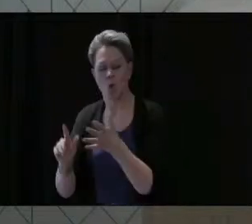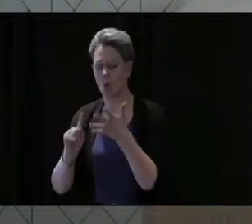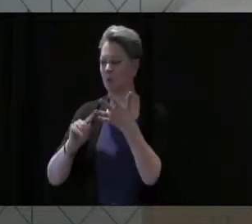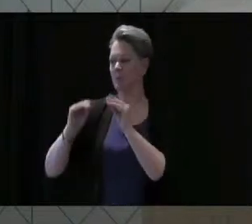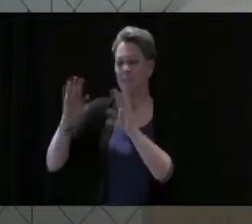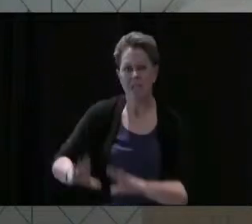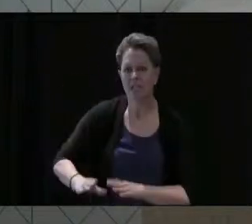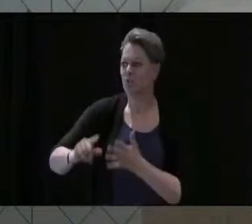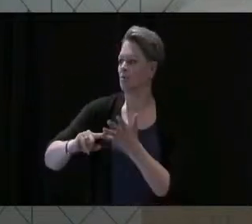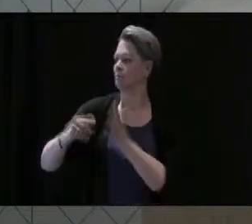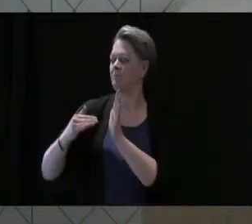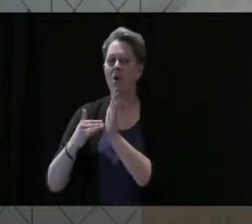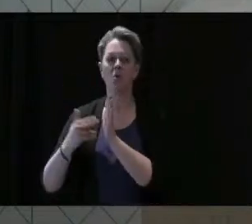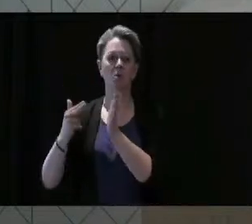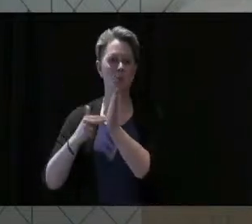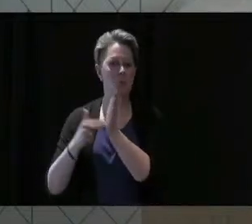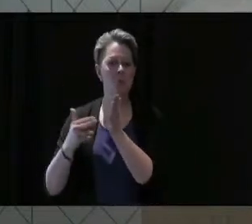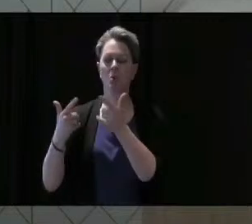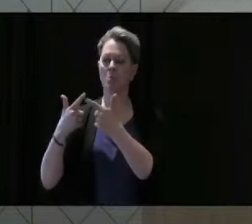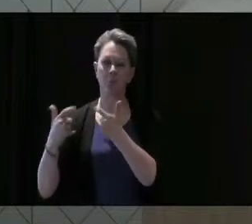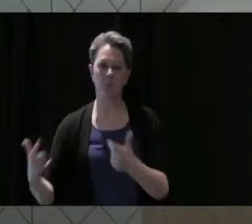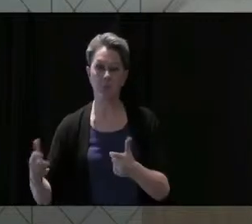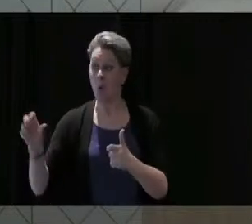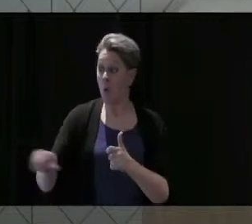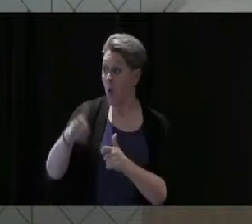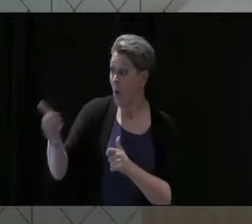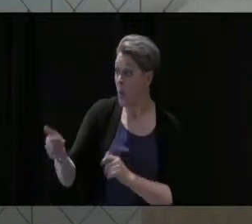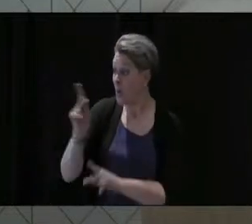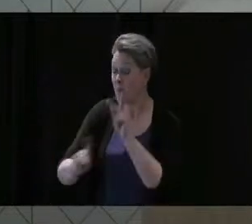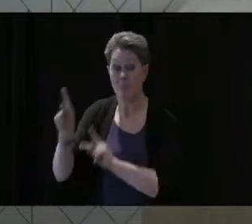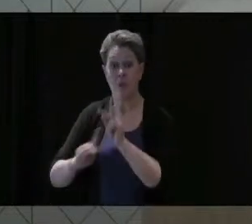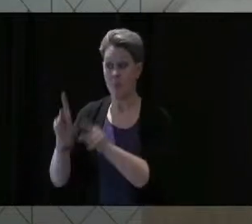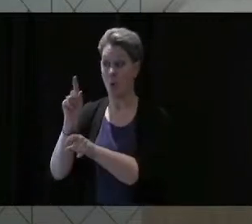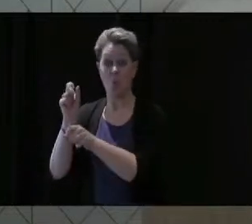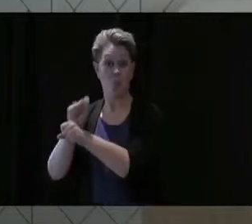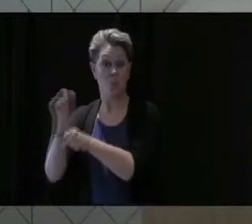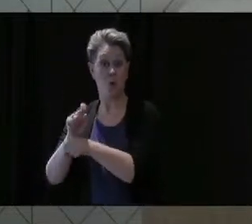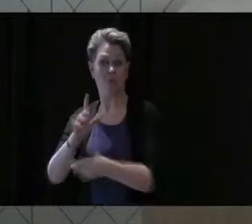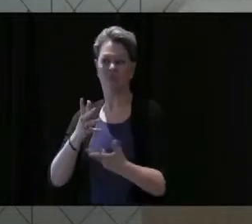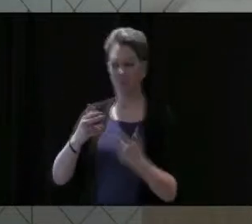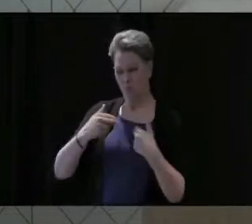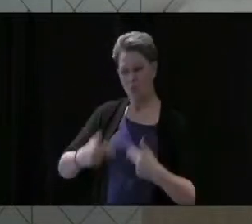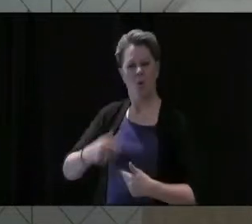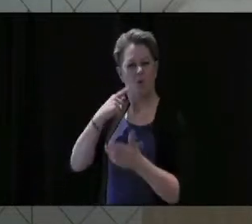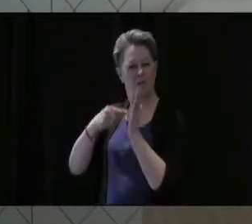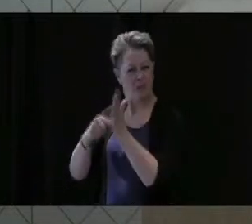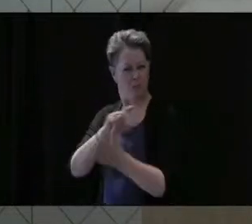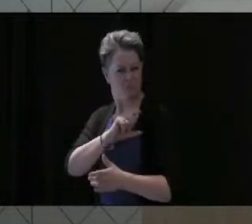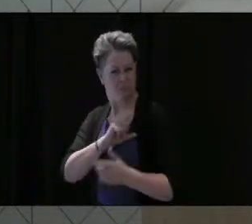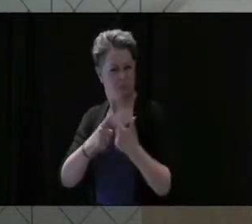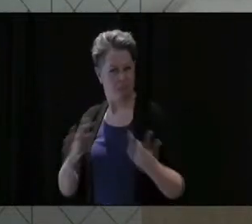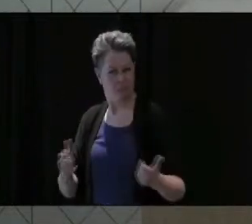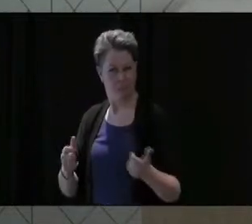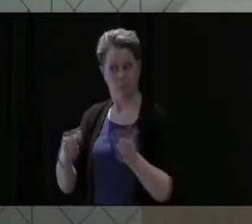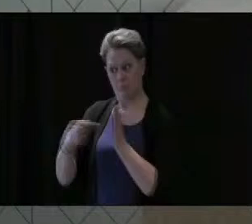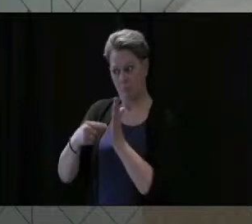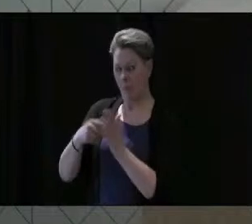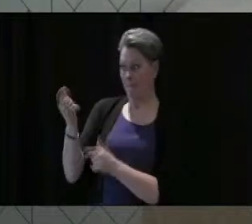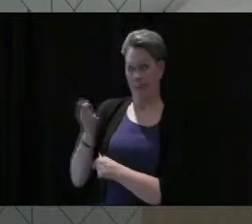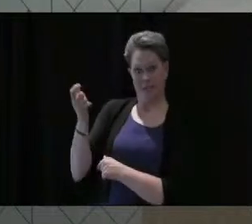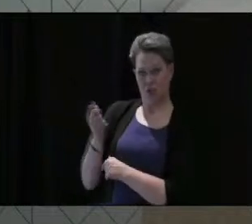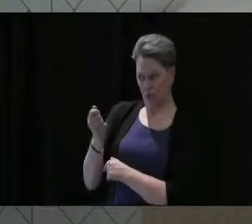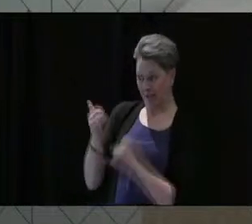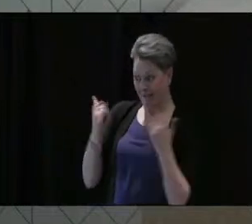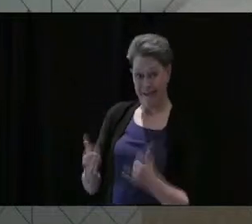our healthcare professionals, our others in uniformed services, as of October 2021, the